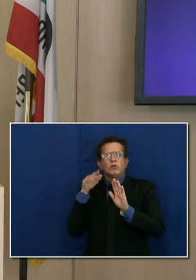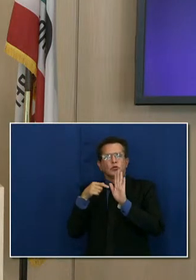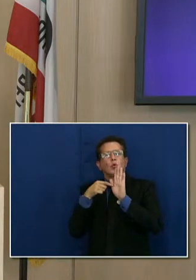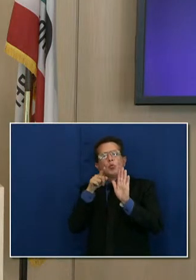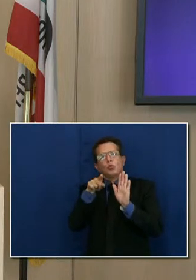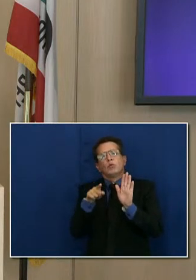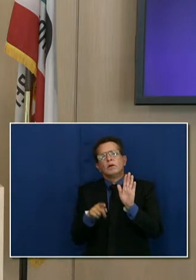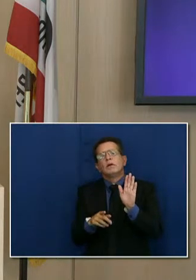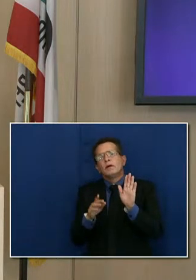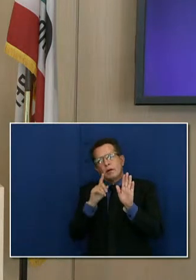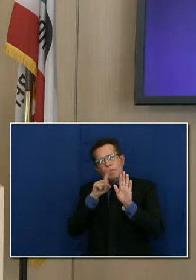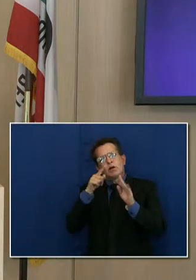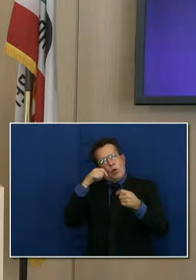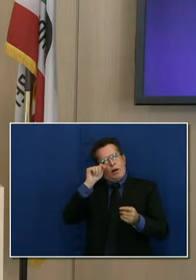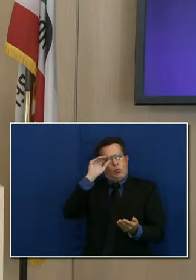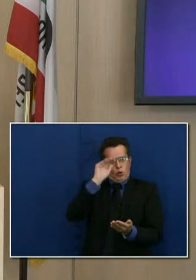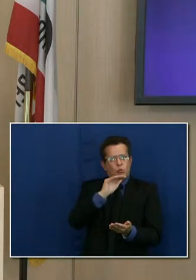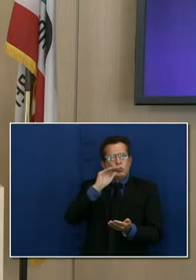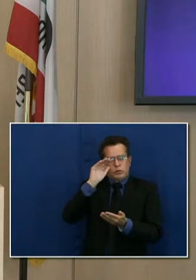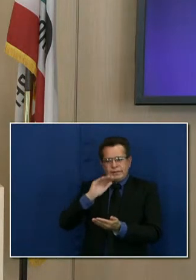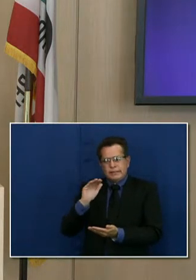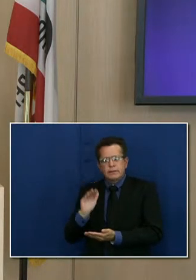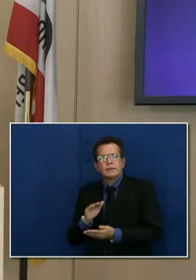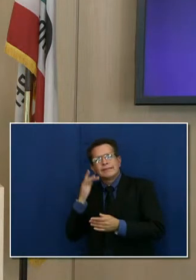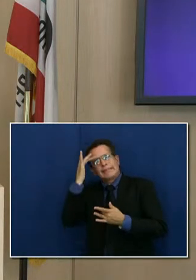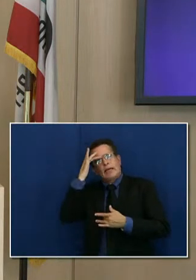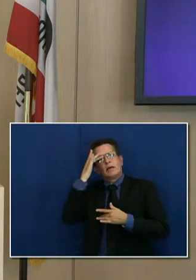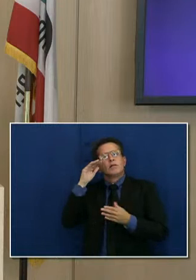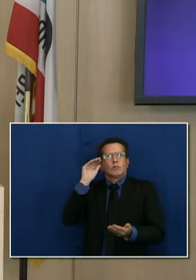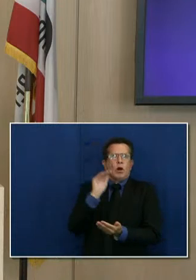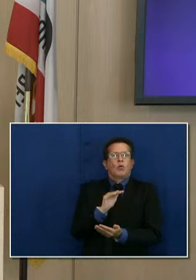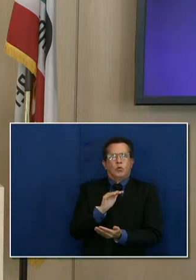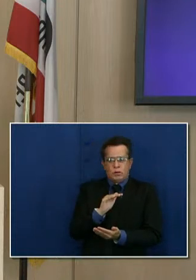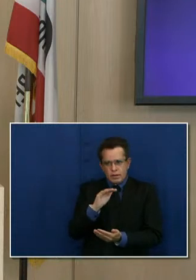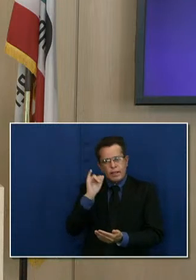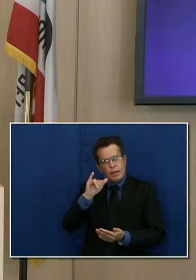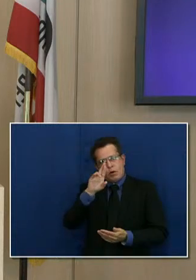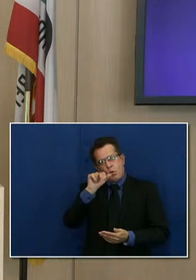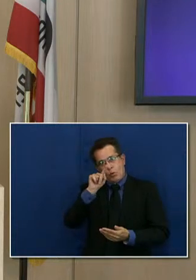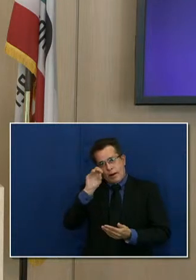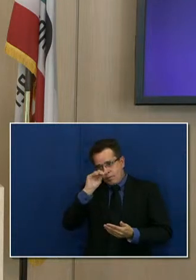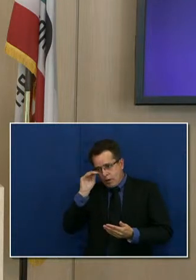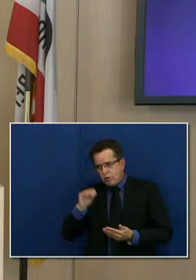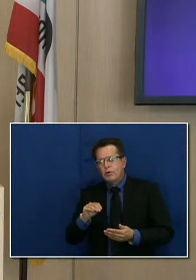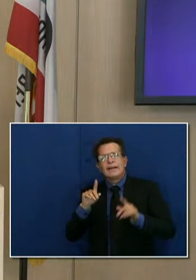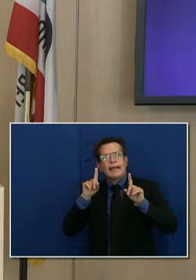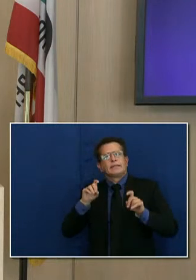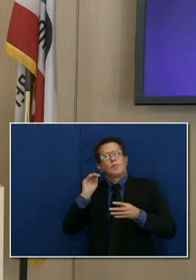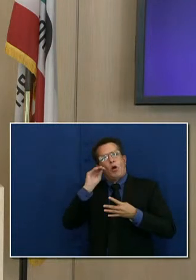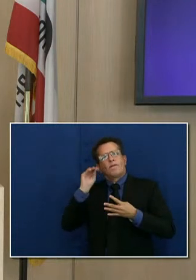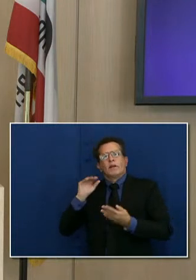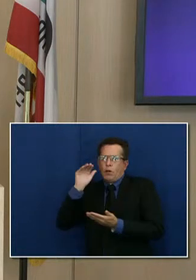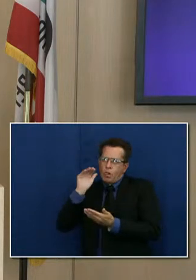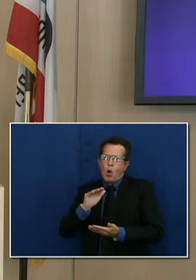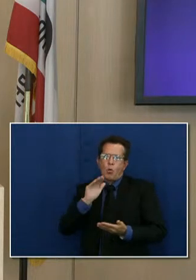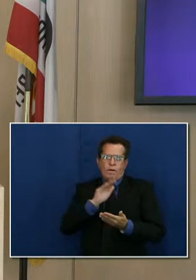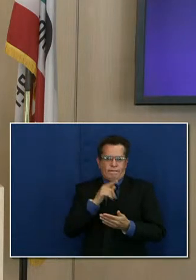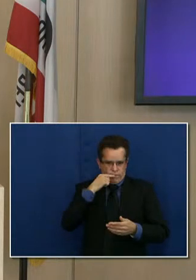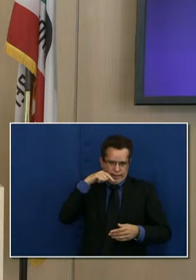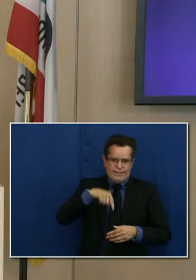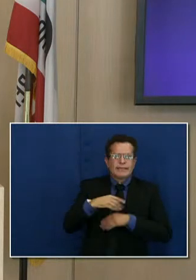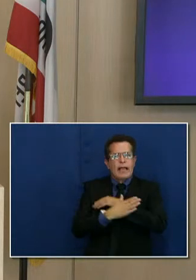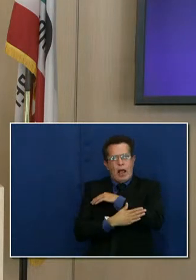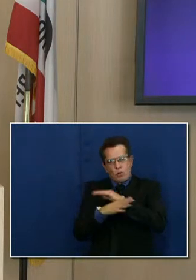just a moment, to reduce the county case rate and lower testing positivity rates for the